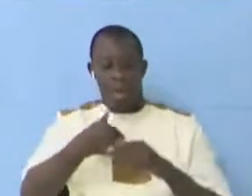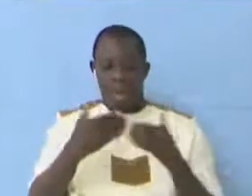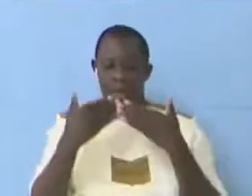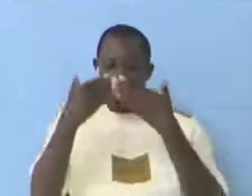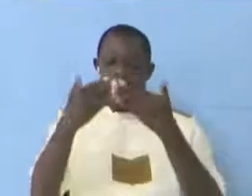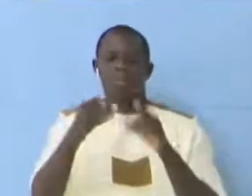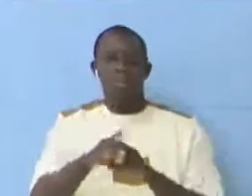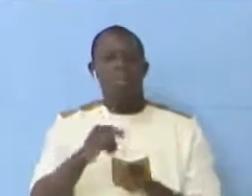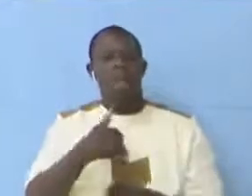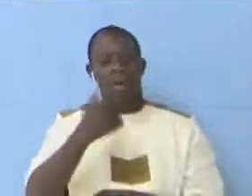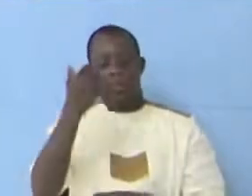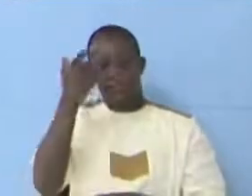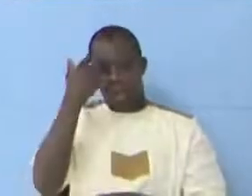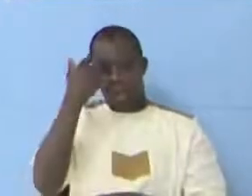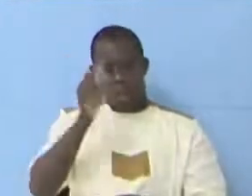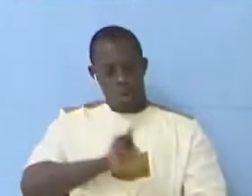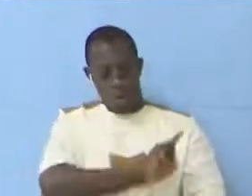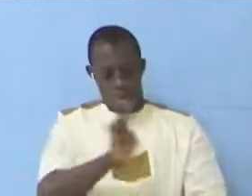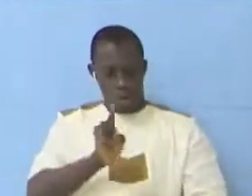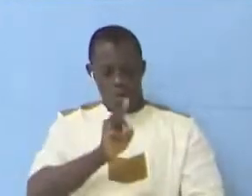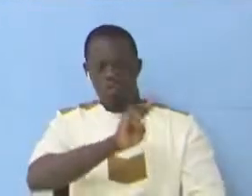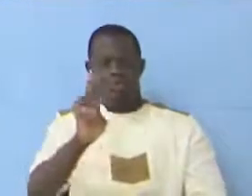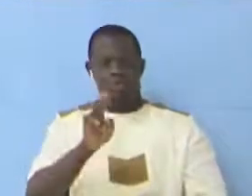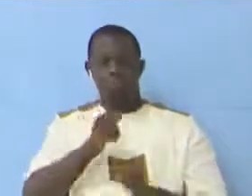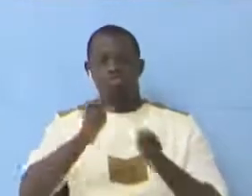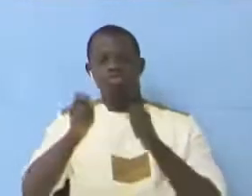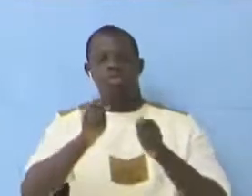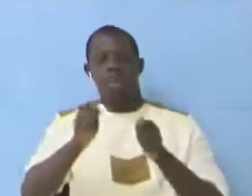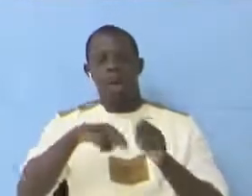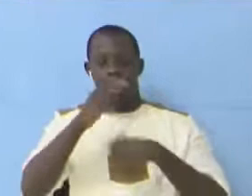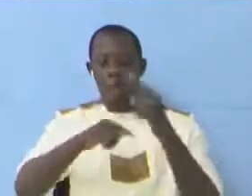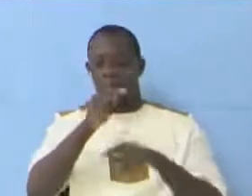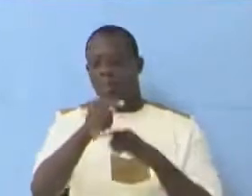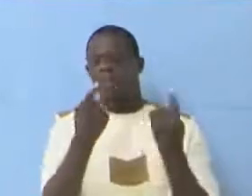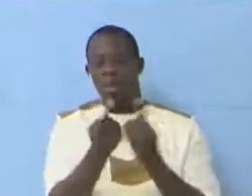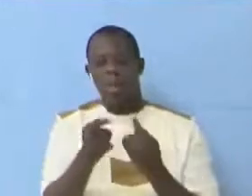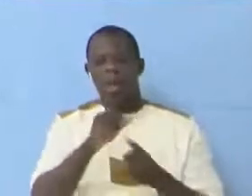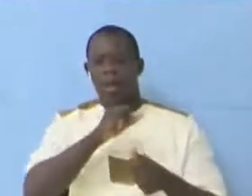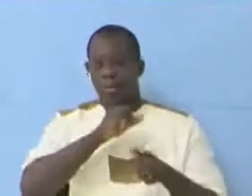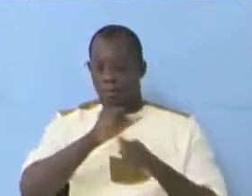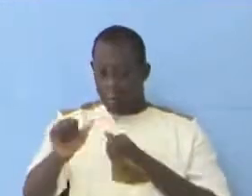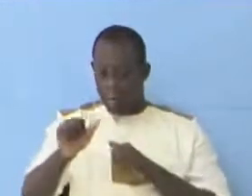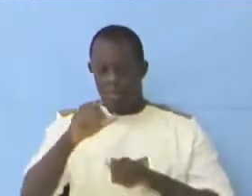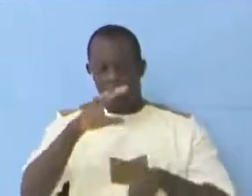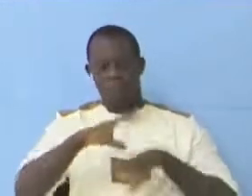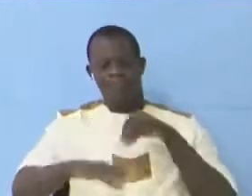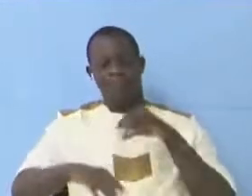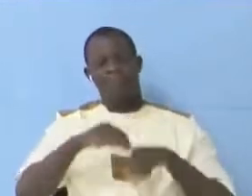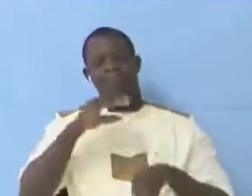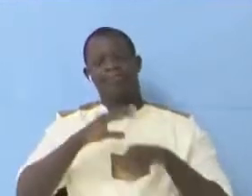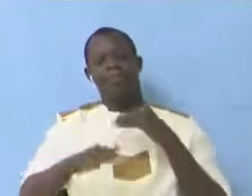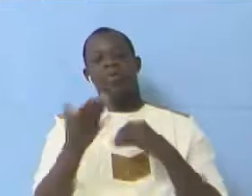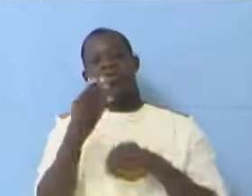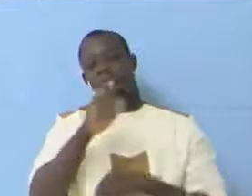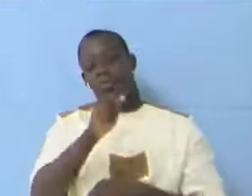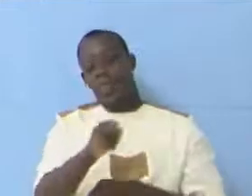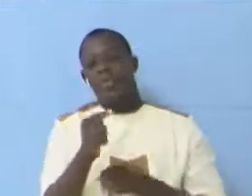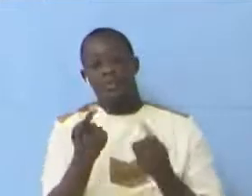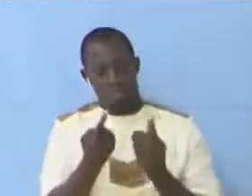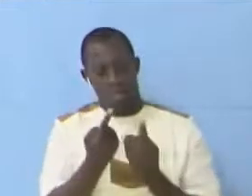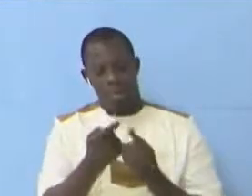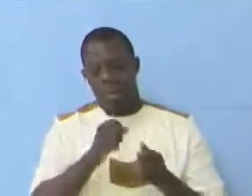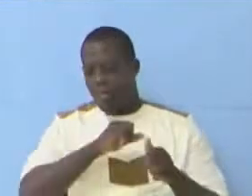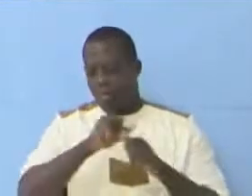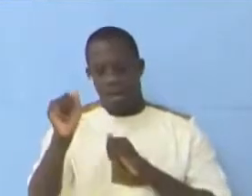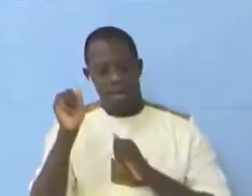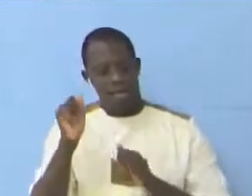I think we are not in control of this, let's stay out of it. ci jamono boobu nag ci laa ko nekk daal dafa mel ni lii nekkul loo xam ne ñun